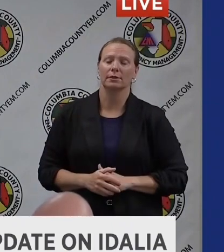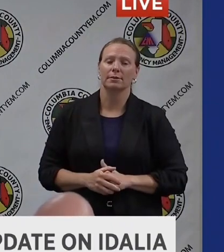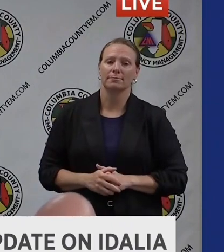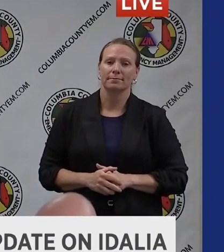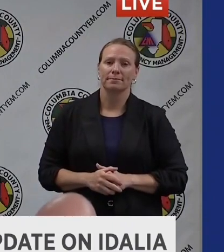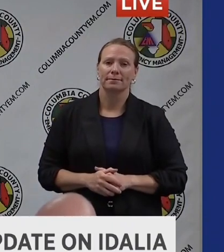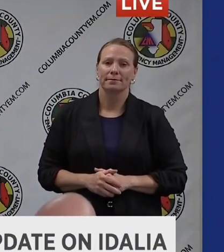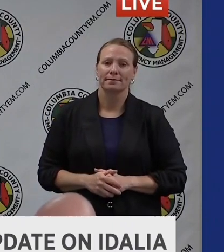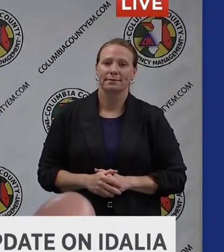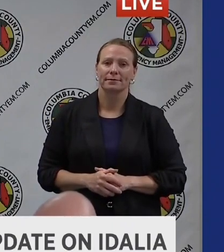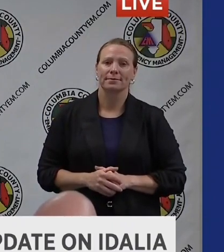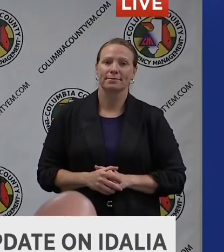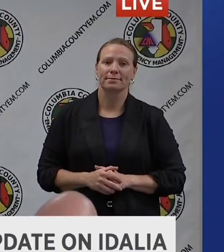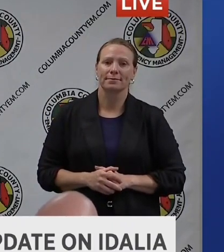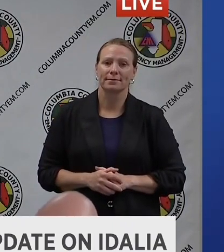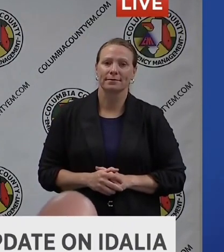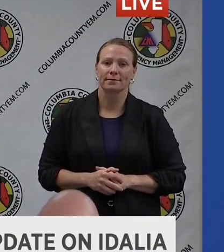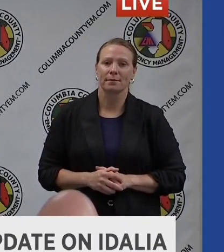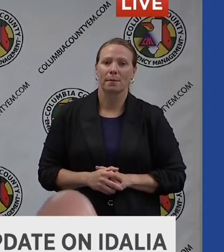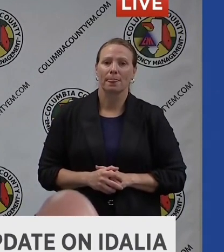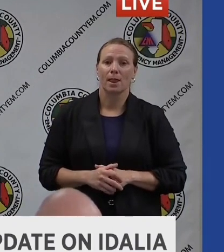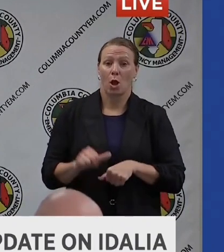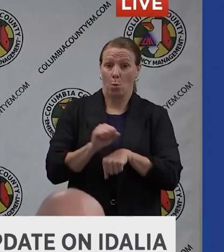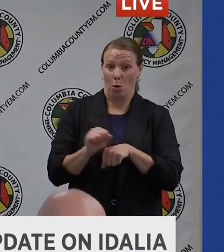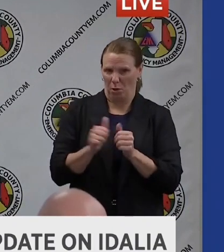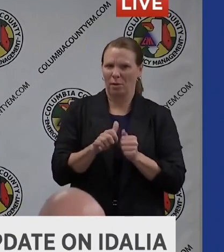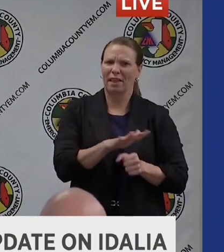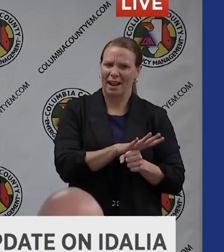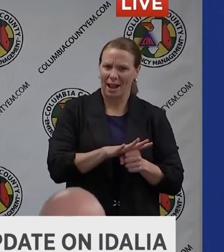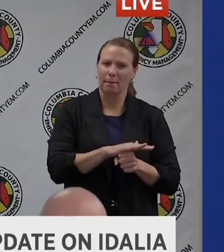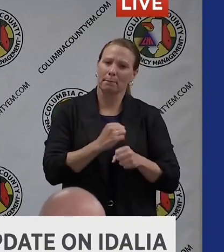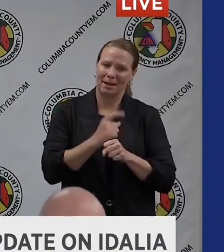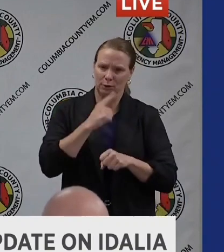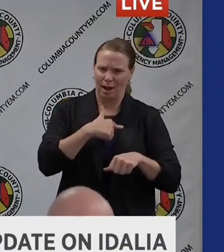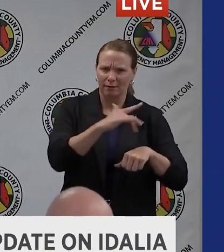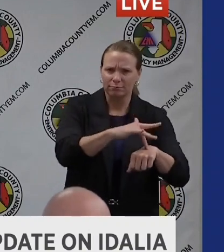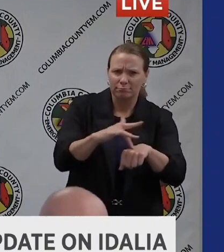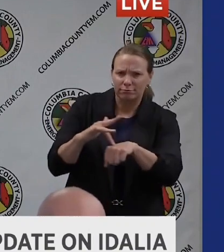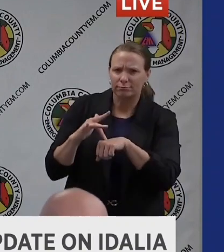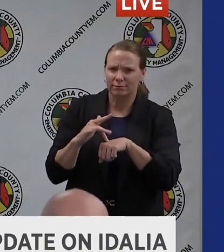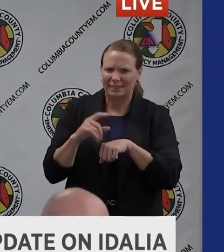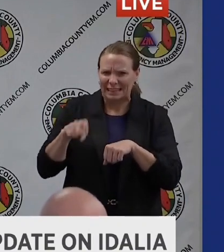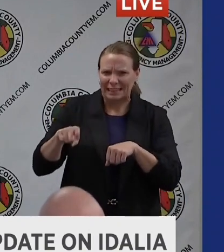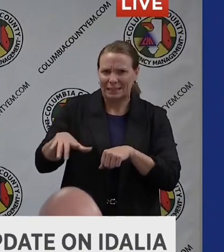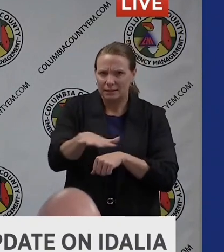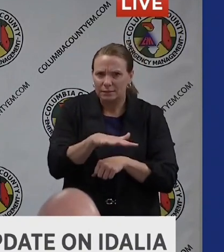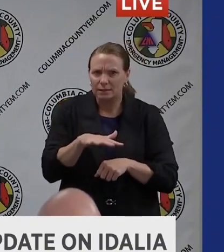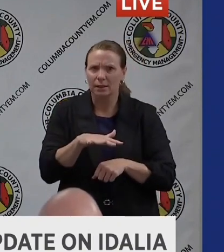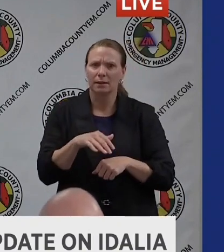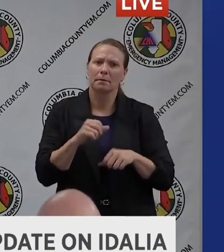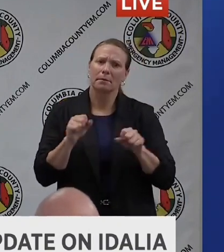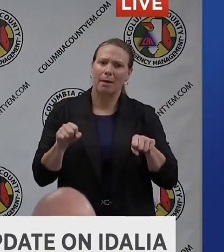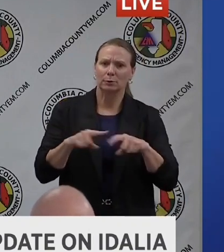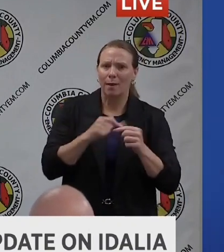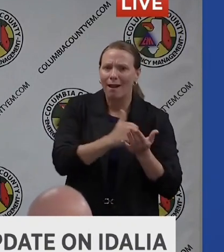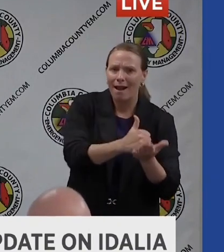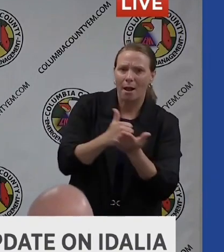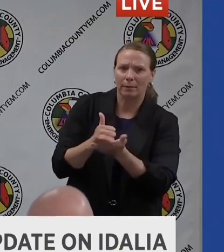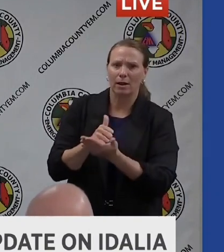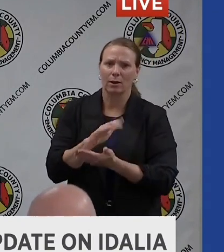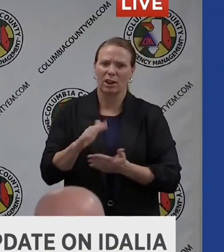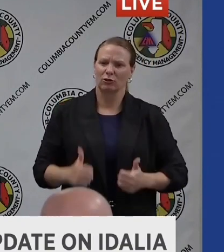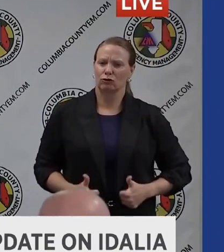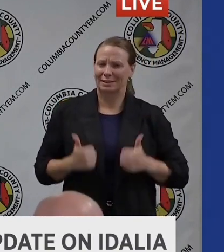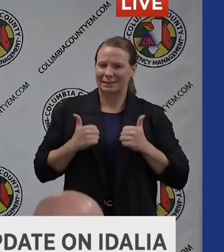We are working with counties to make sure they have the resources they need to be able to help their residents weather